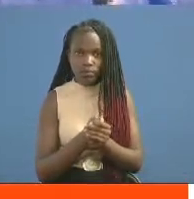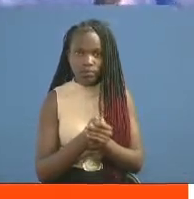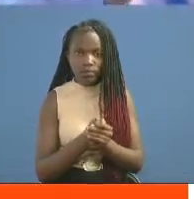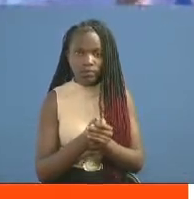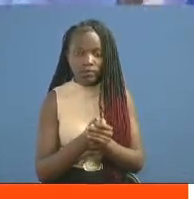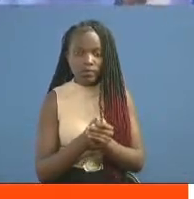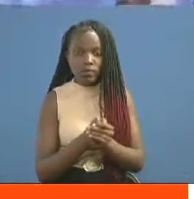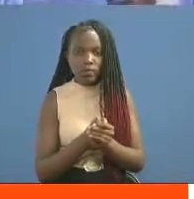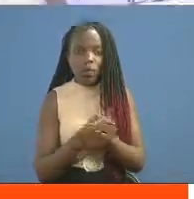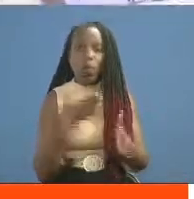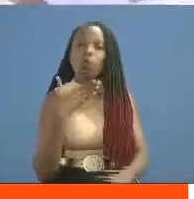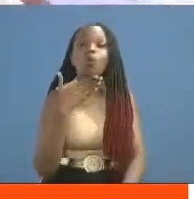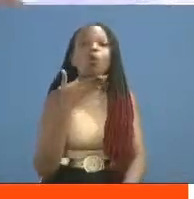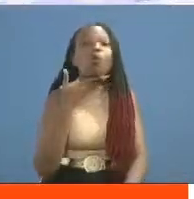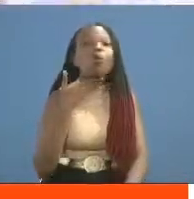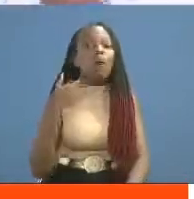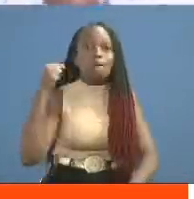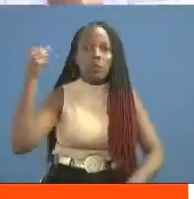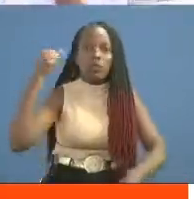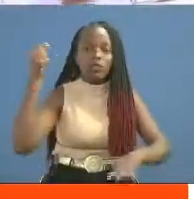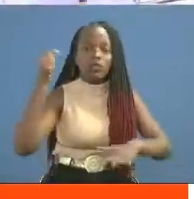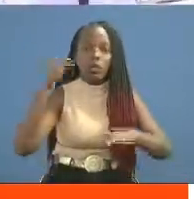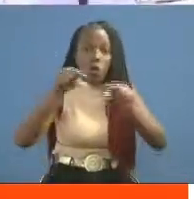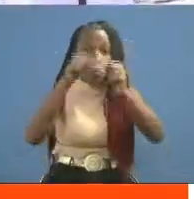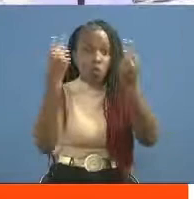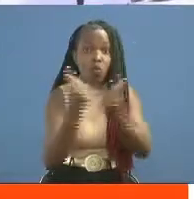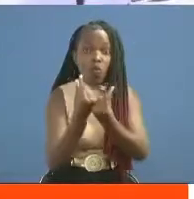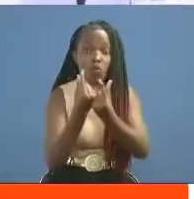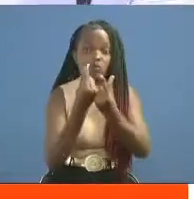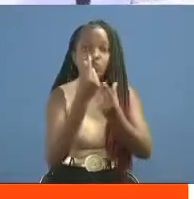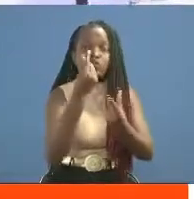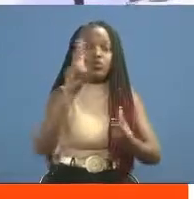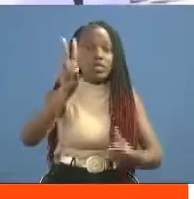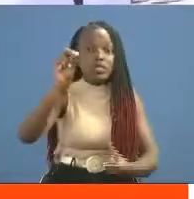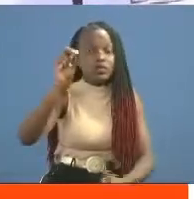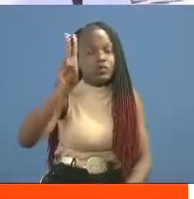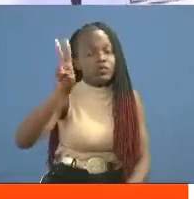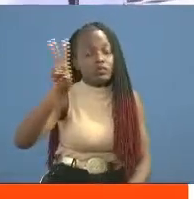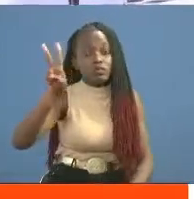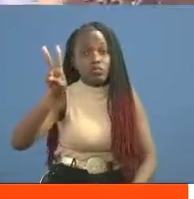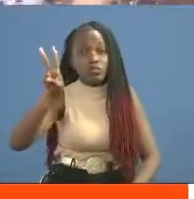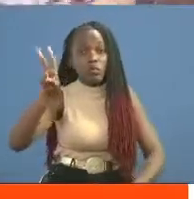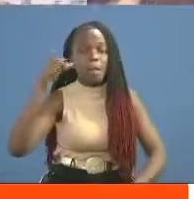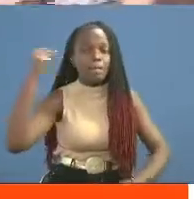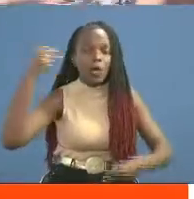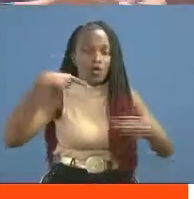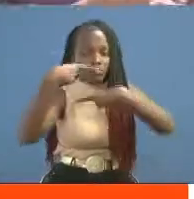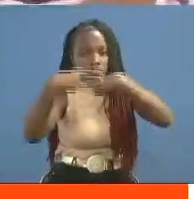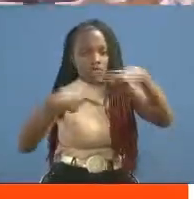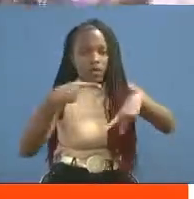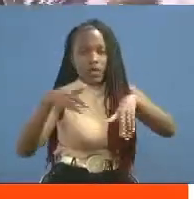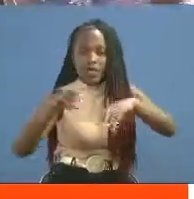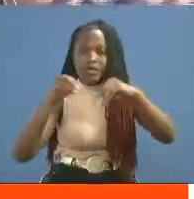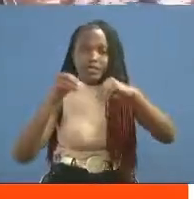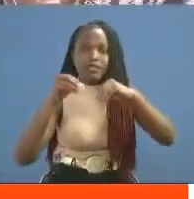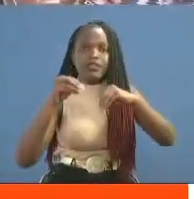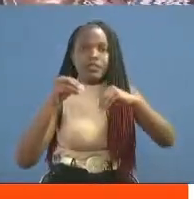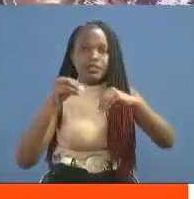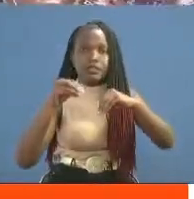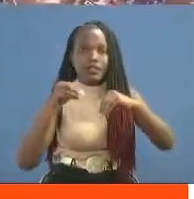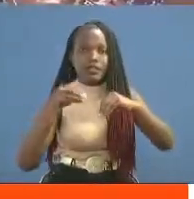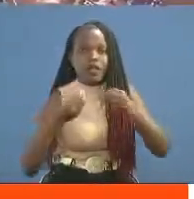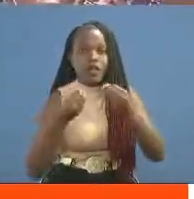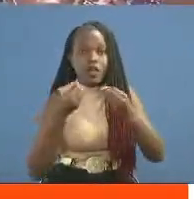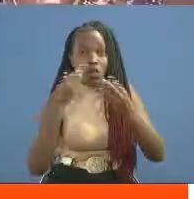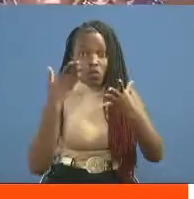The quest for a coastal political party ahead of the 2022 politics has continued to gain momentum, with